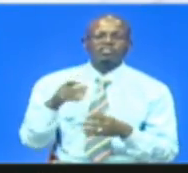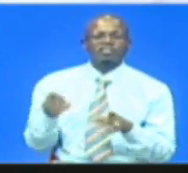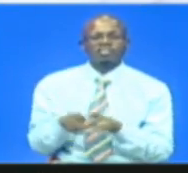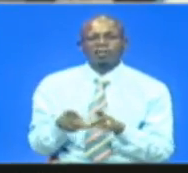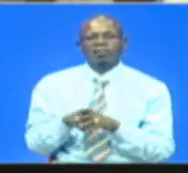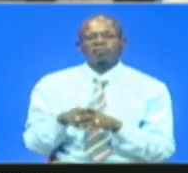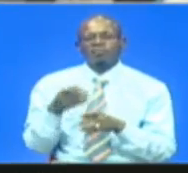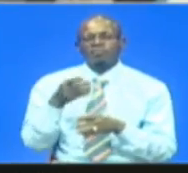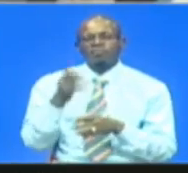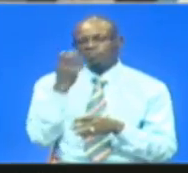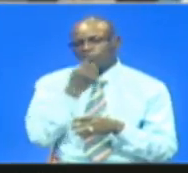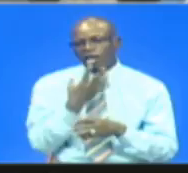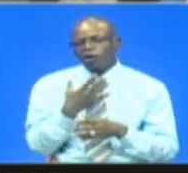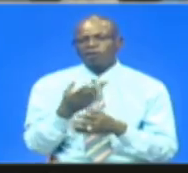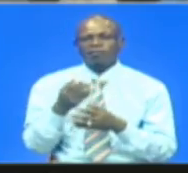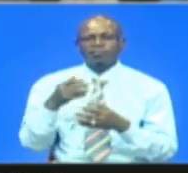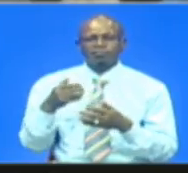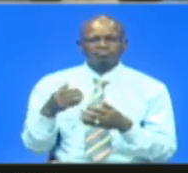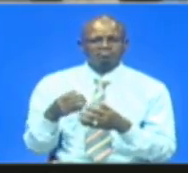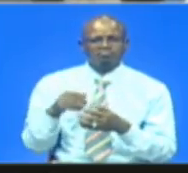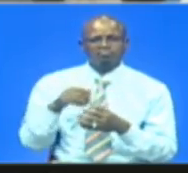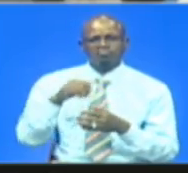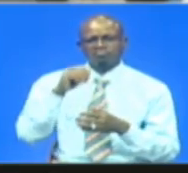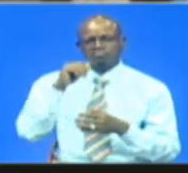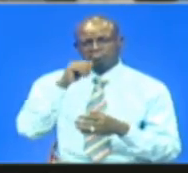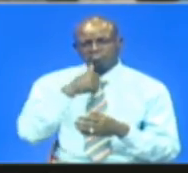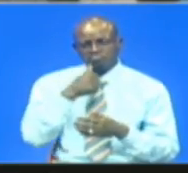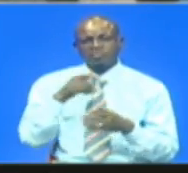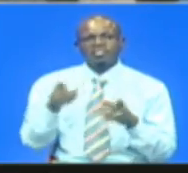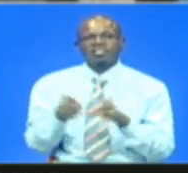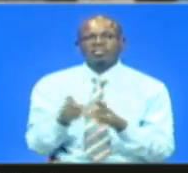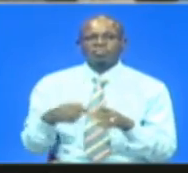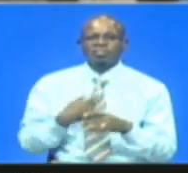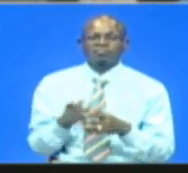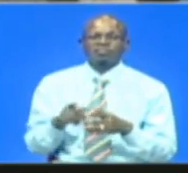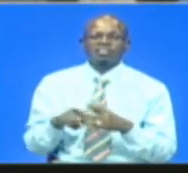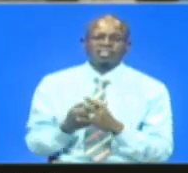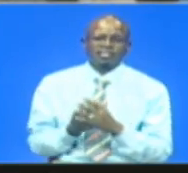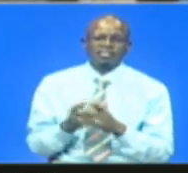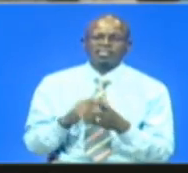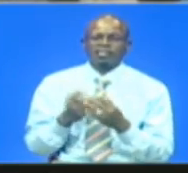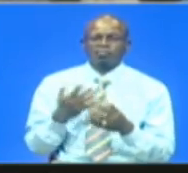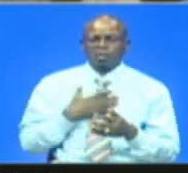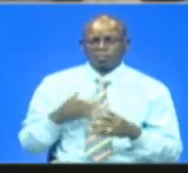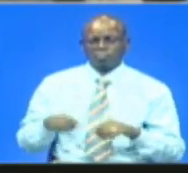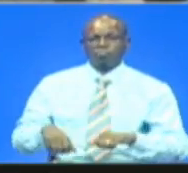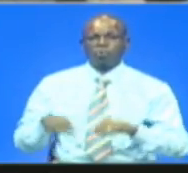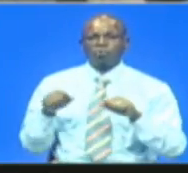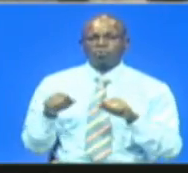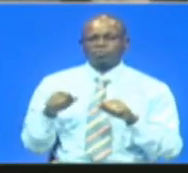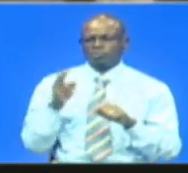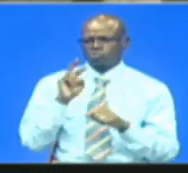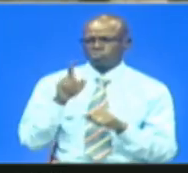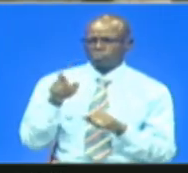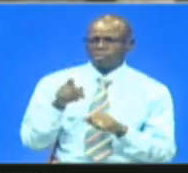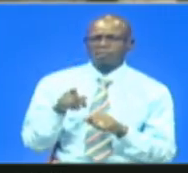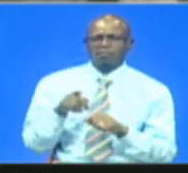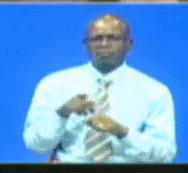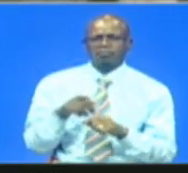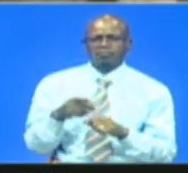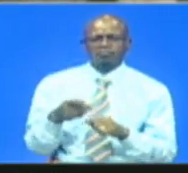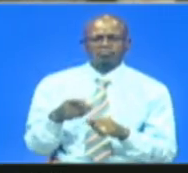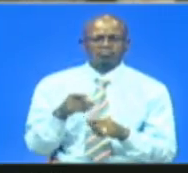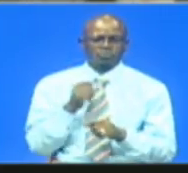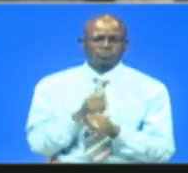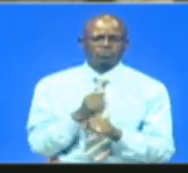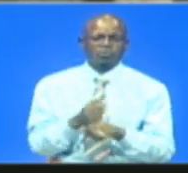on time. I first started bunching as a buncher. Then my boss recognized I was bunching quality flowers. Then